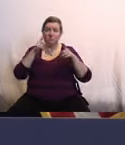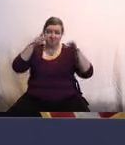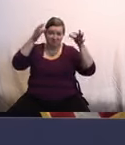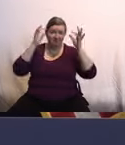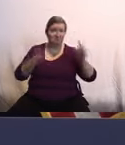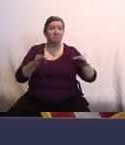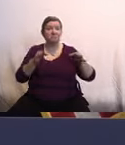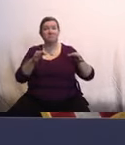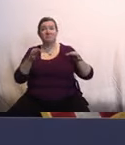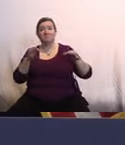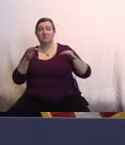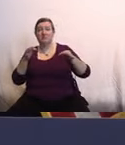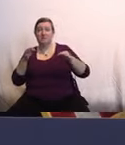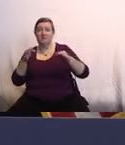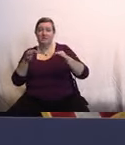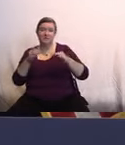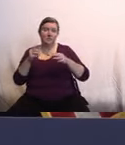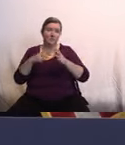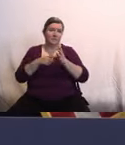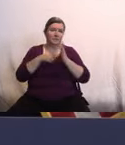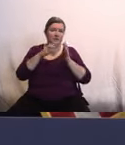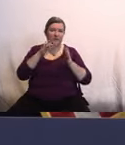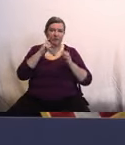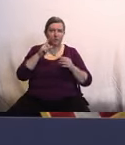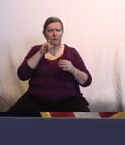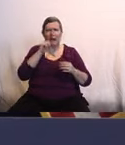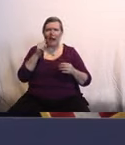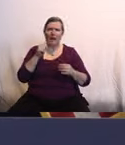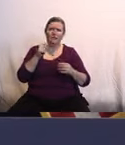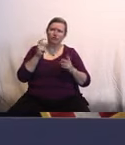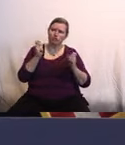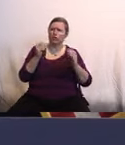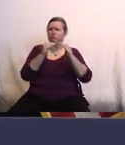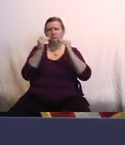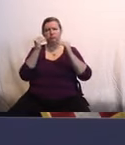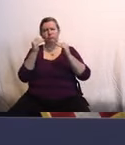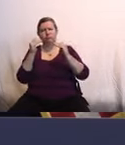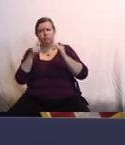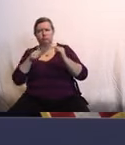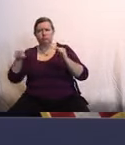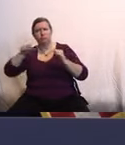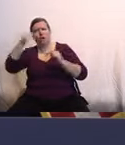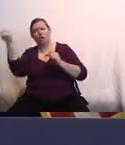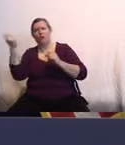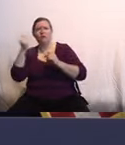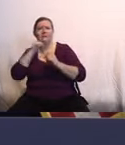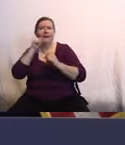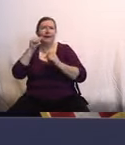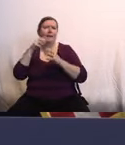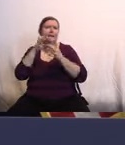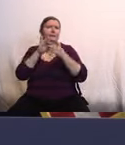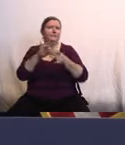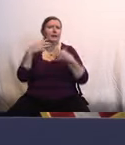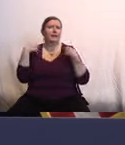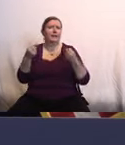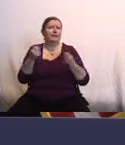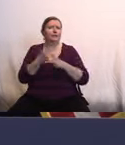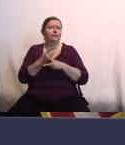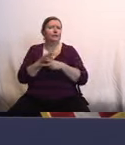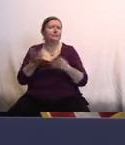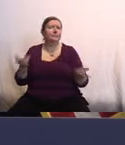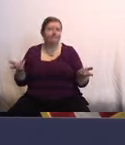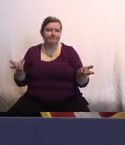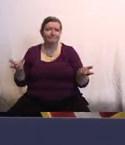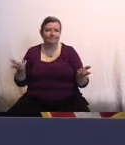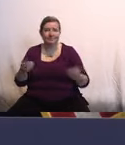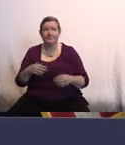Why not, you asked, in education and in other settings? Because we don't think we need to. We have the vaccine